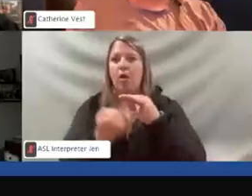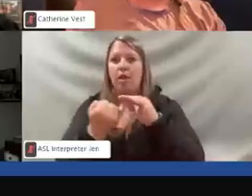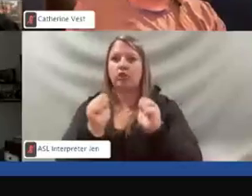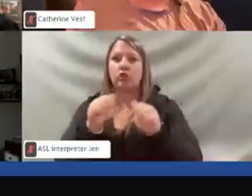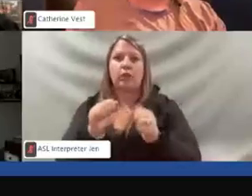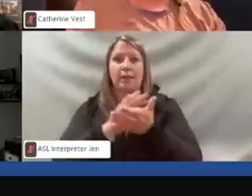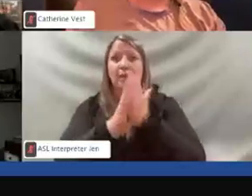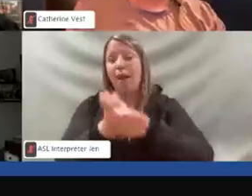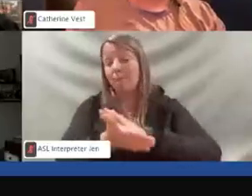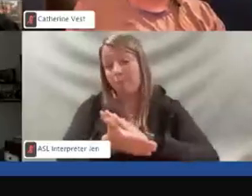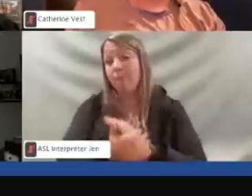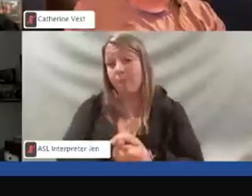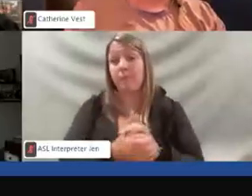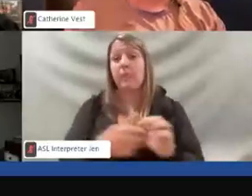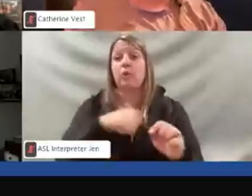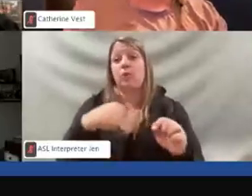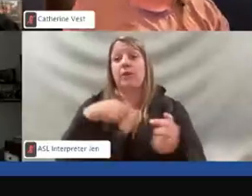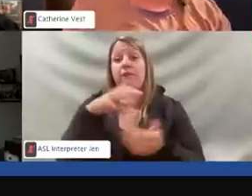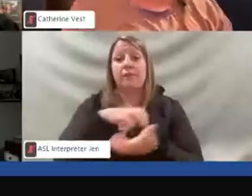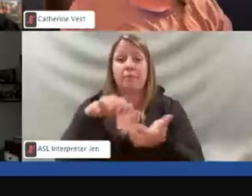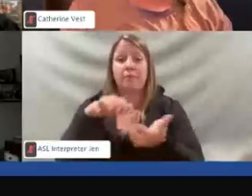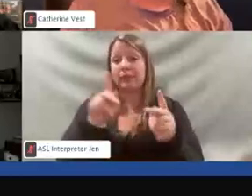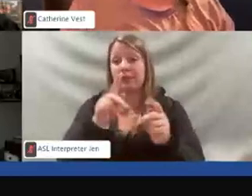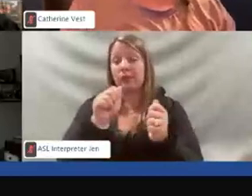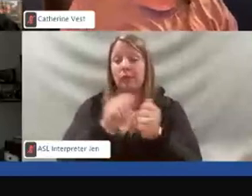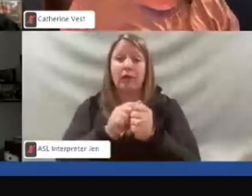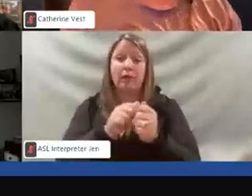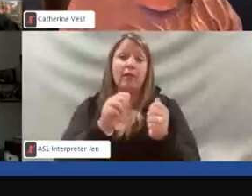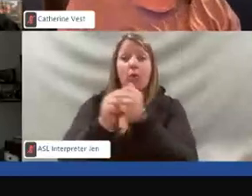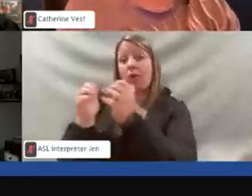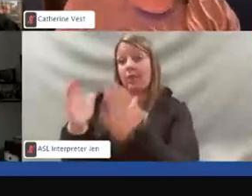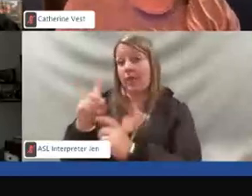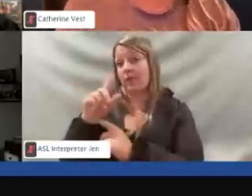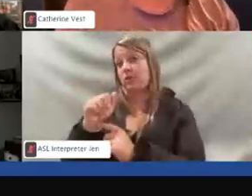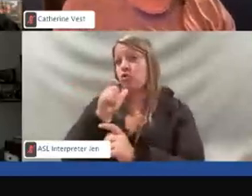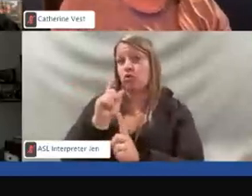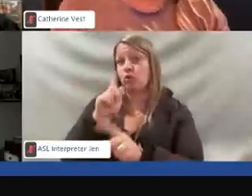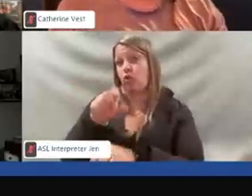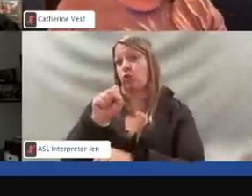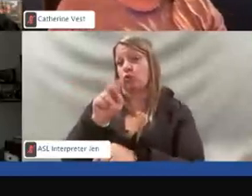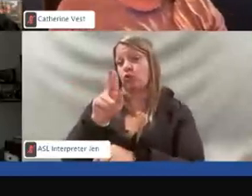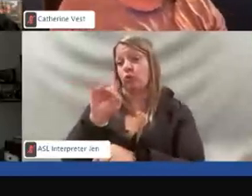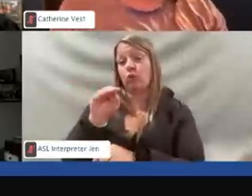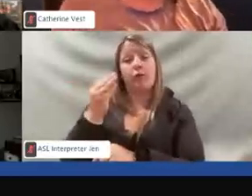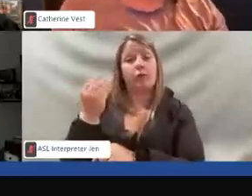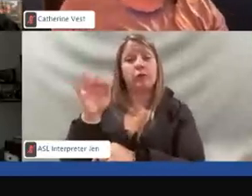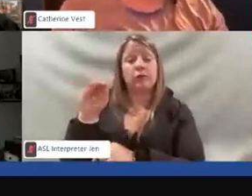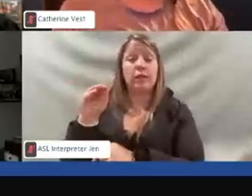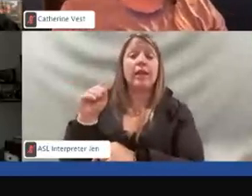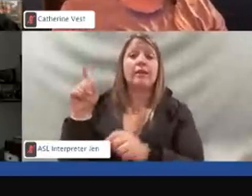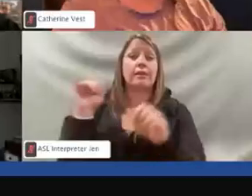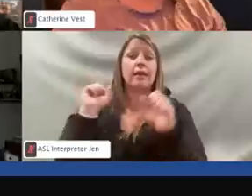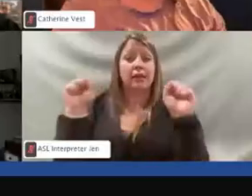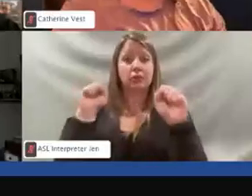be. We have a mix of people with and without disabilities who attend Studio 1490, and the exercises